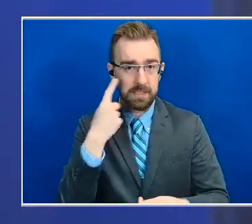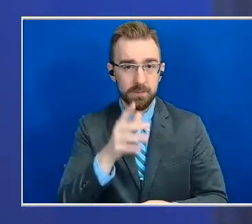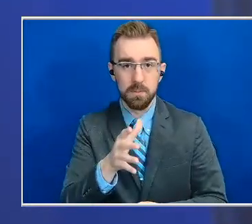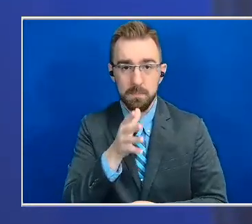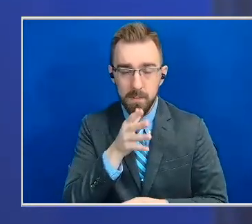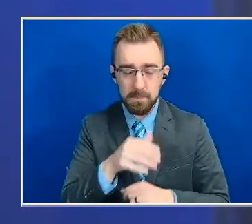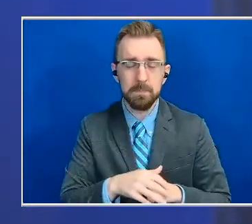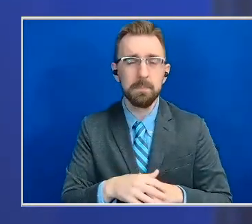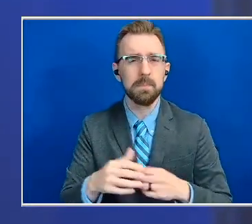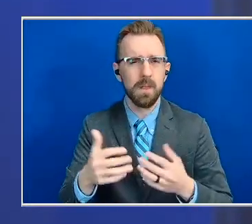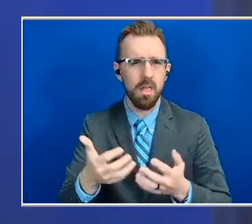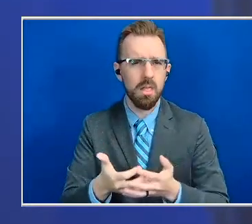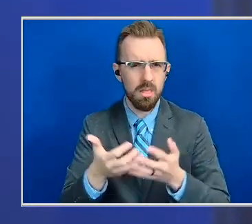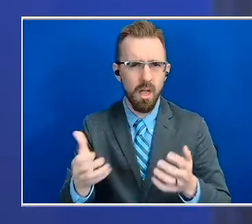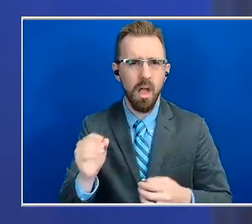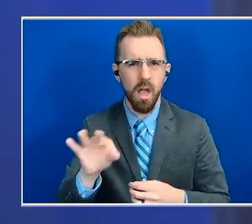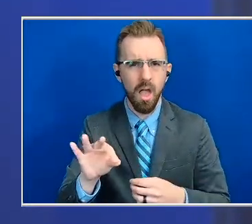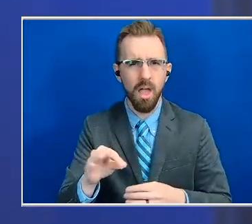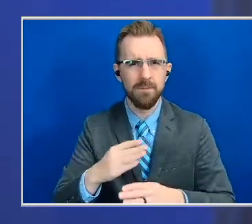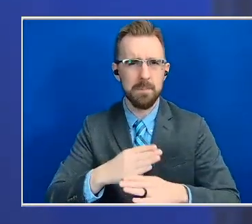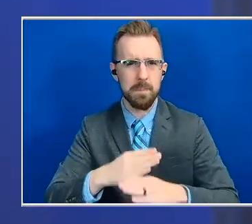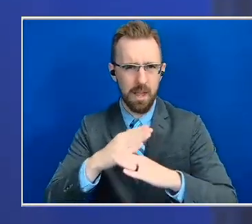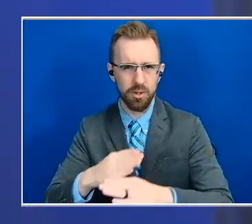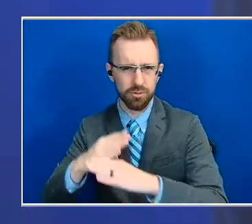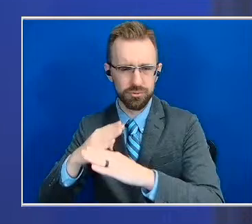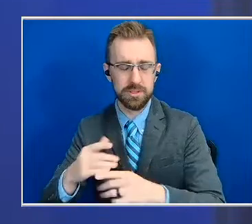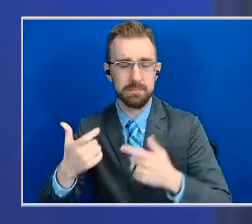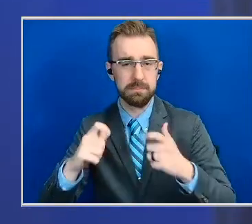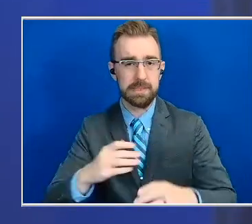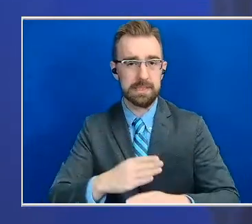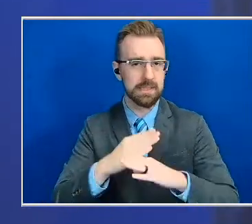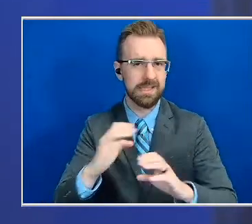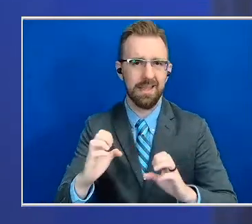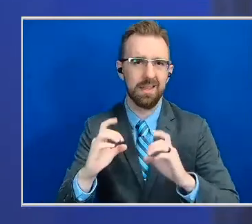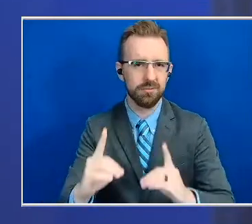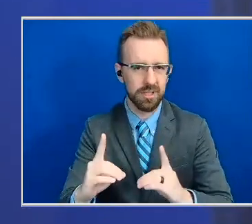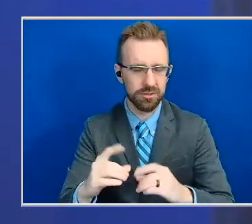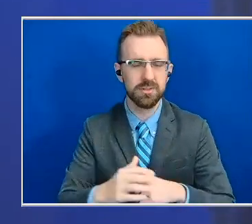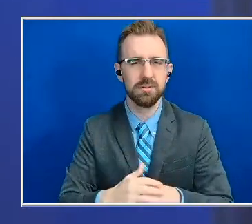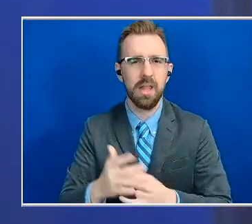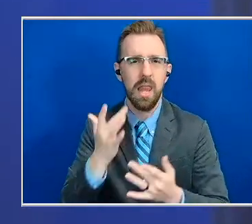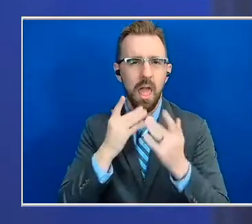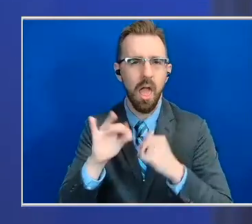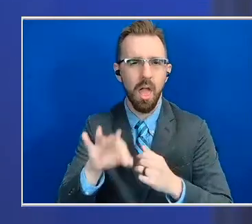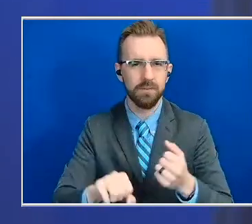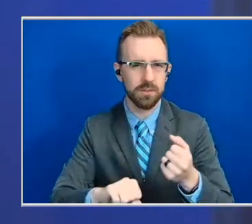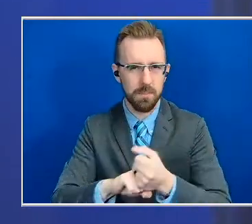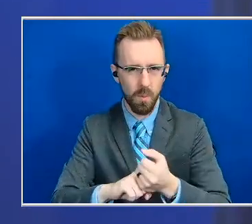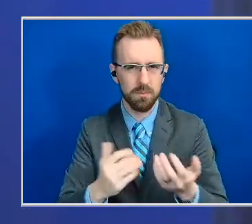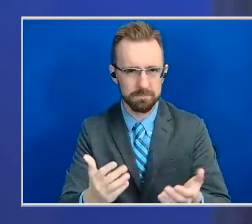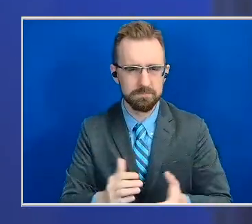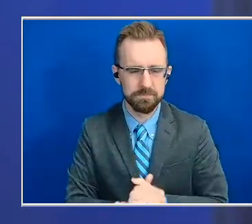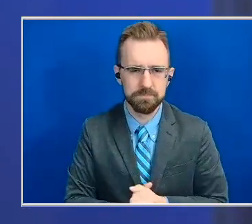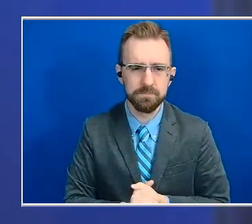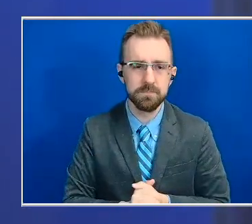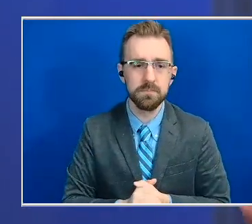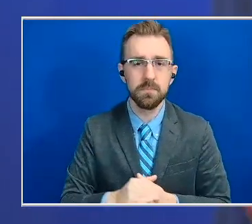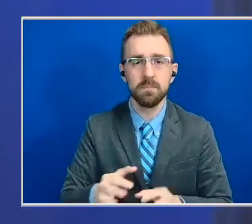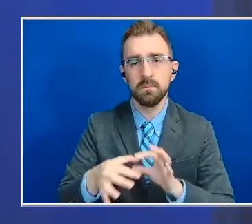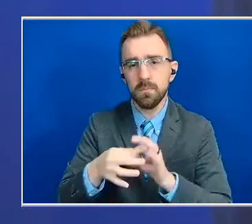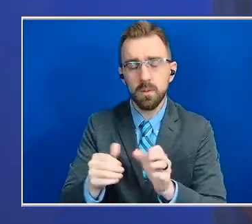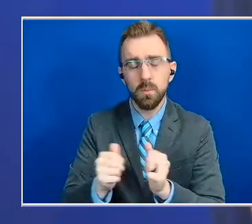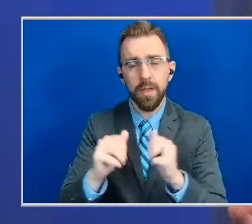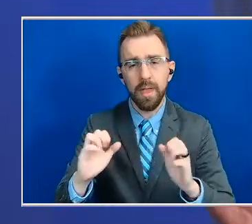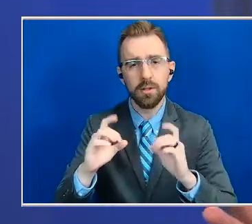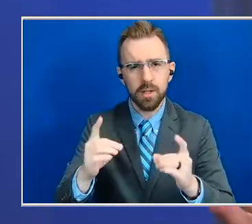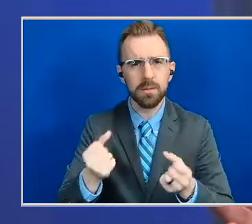of barriers. The biggest being education and the lack of support. In terms of education, a lot of moms just